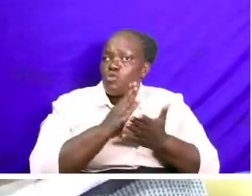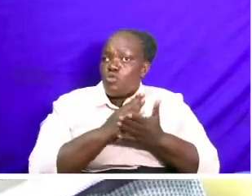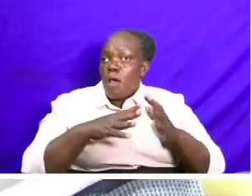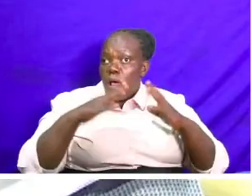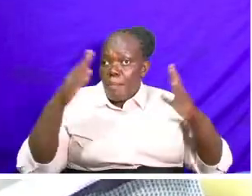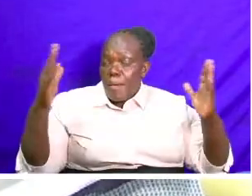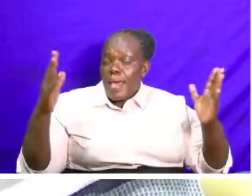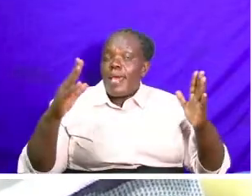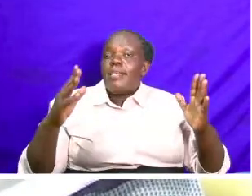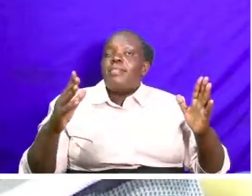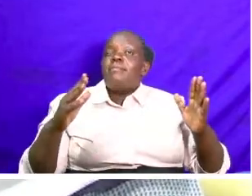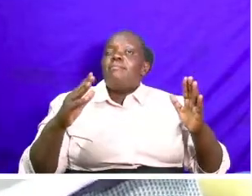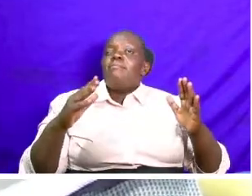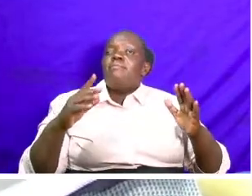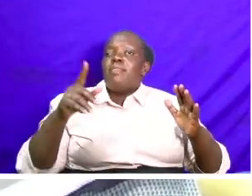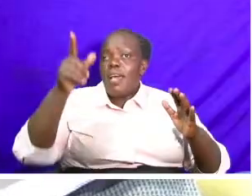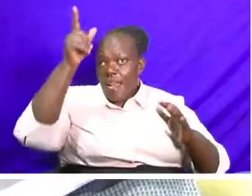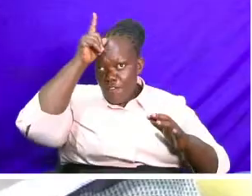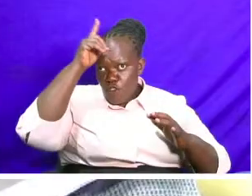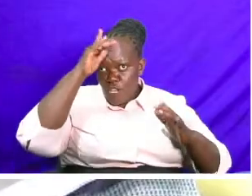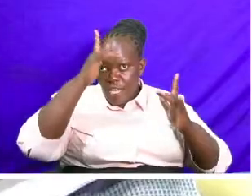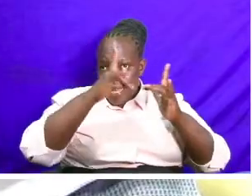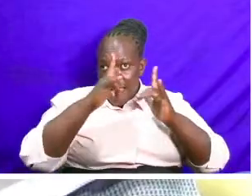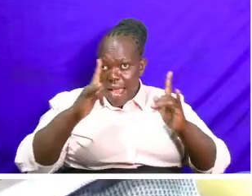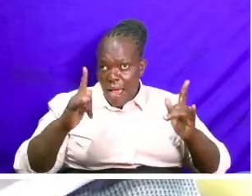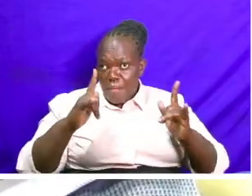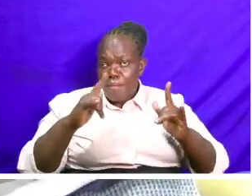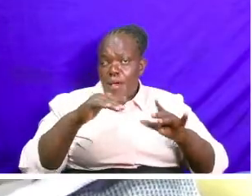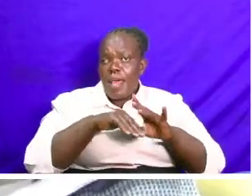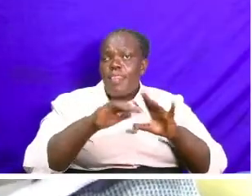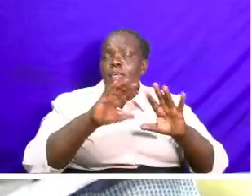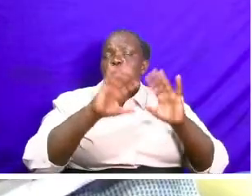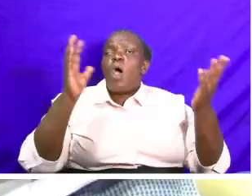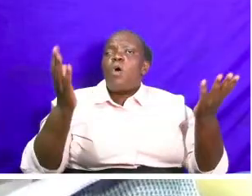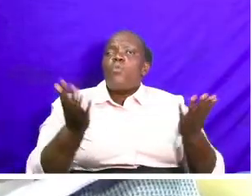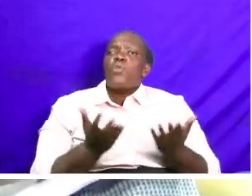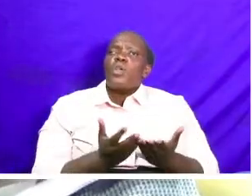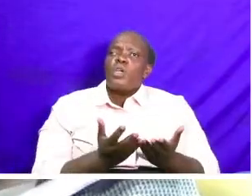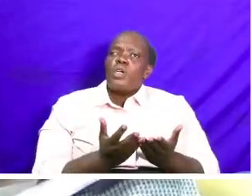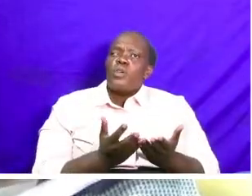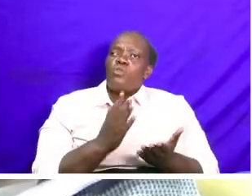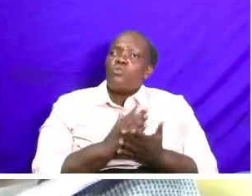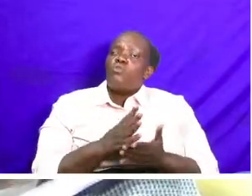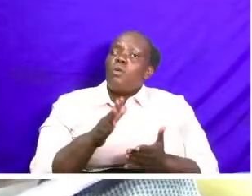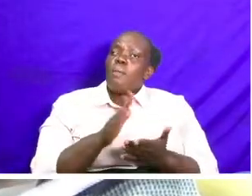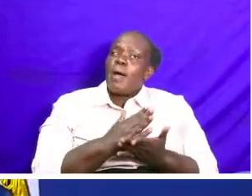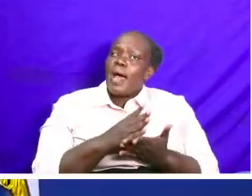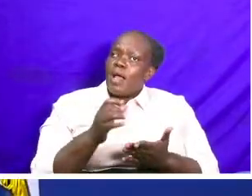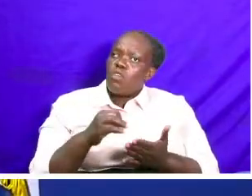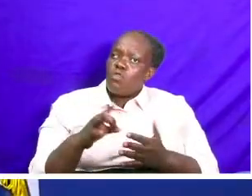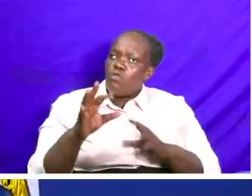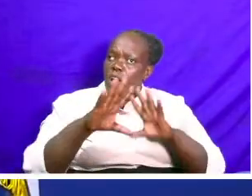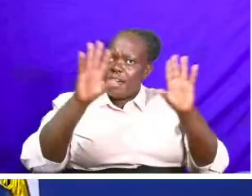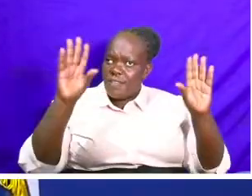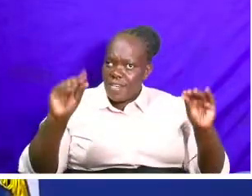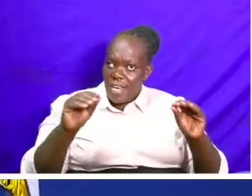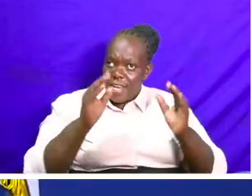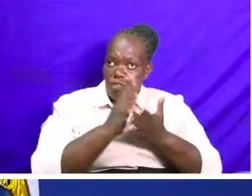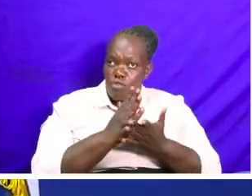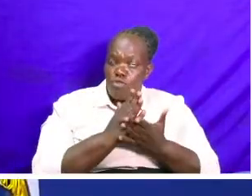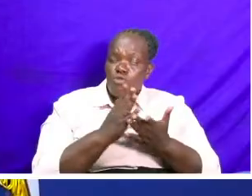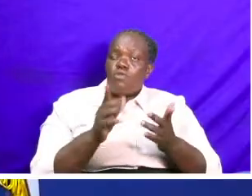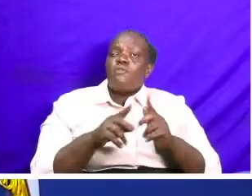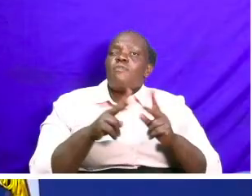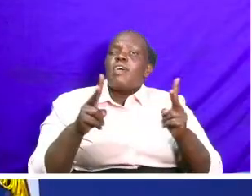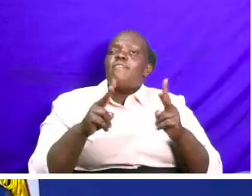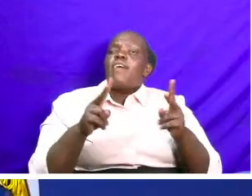biggest refugee camp in the world, I think, or in this part of Africa. And we are also very